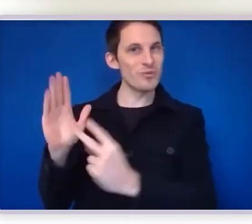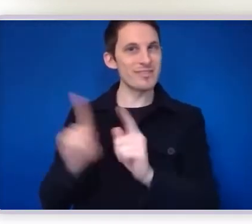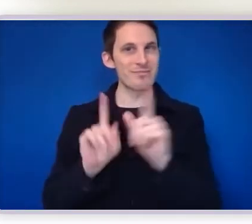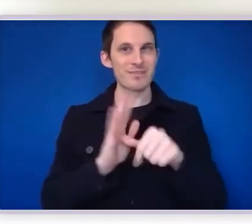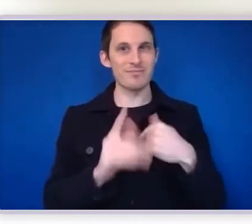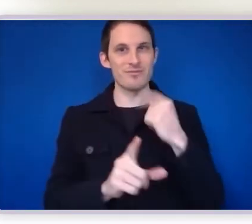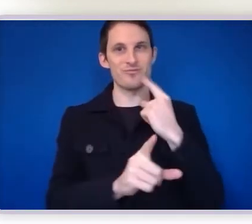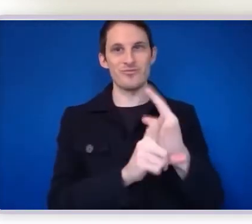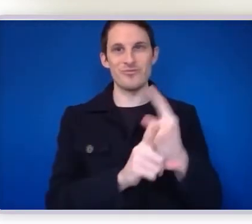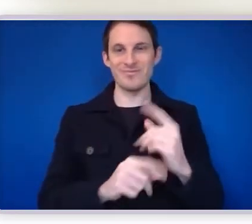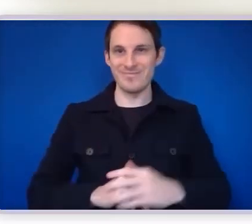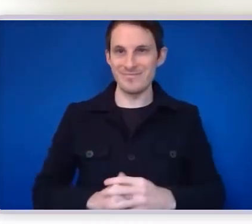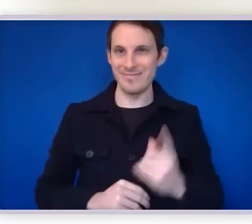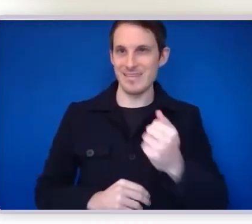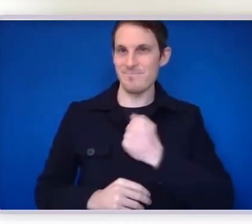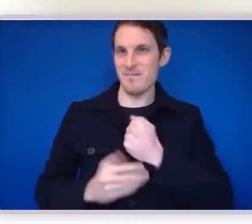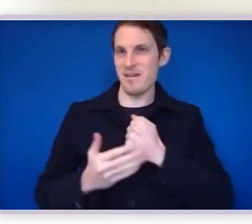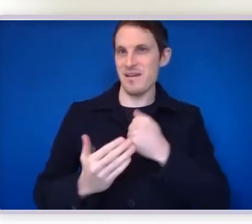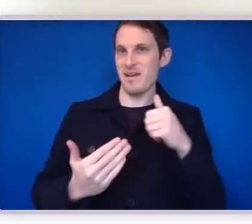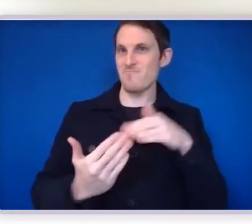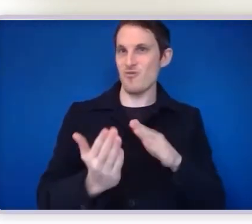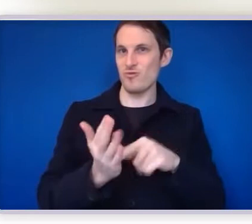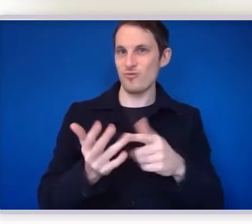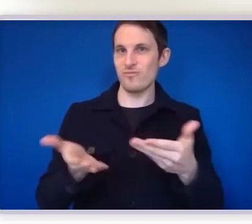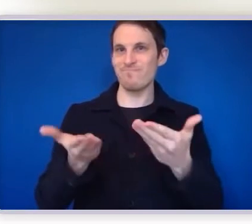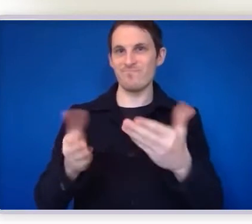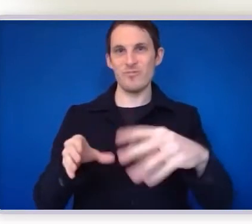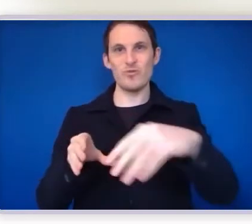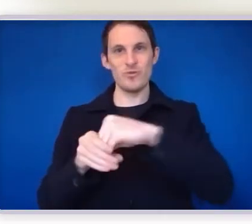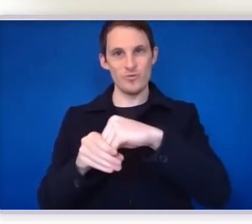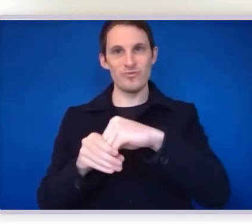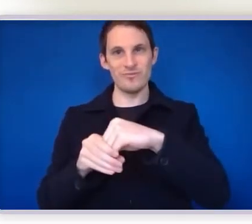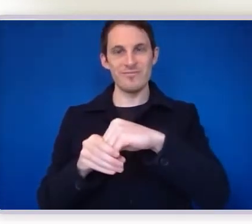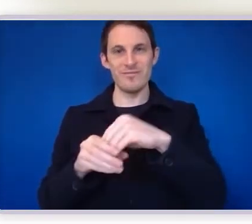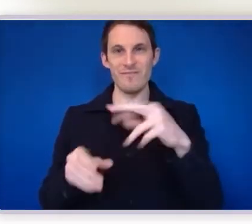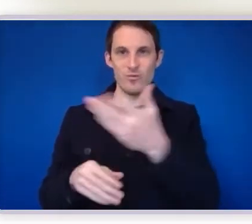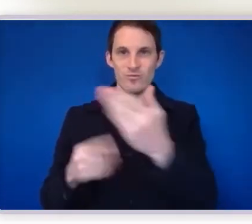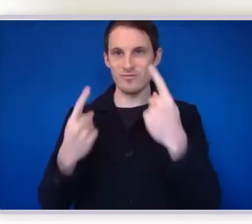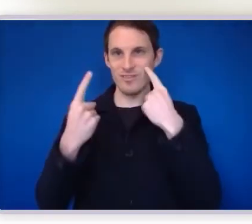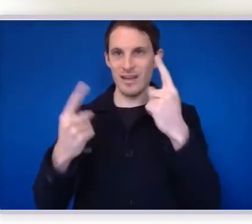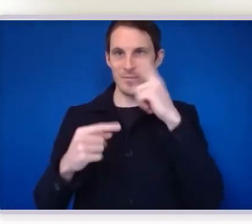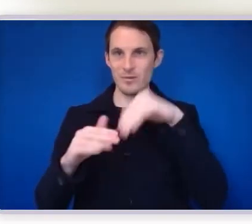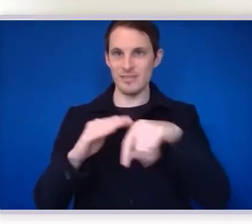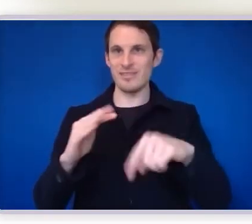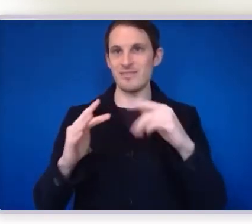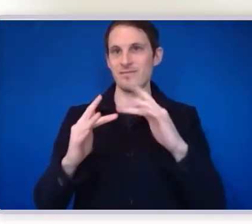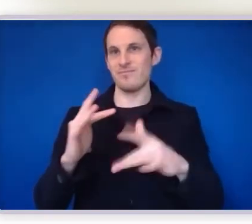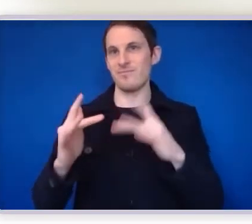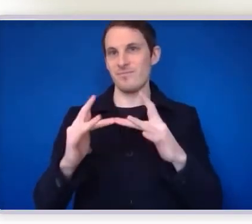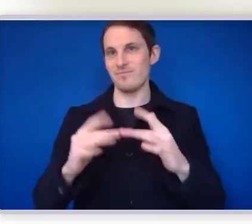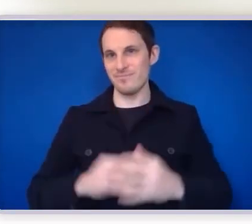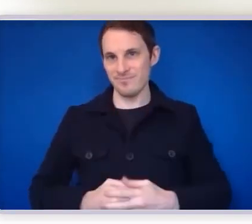my little approach to inclusion for sighted people in the virtual room today.